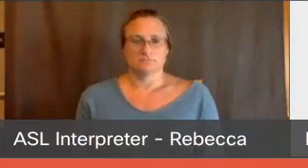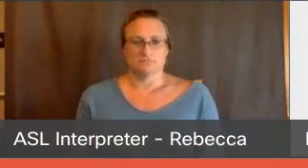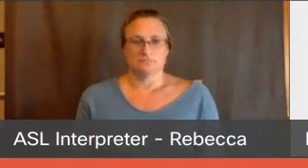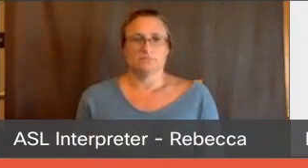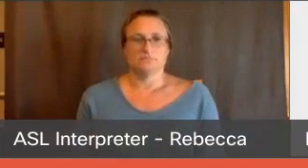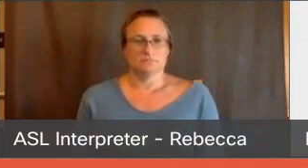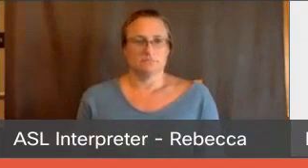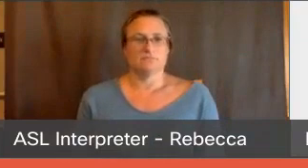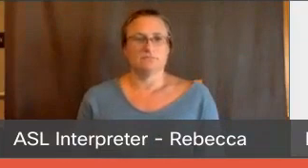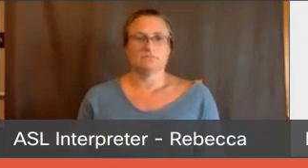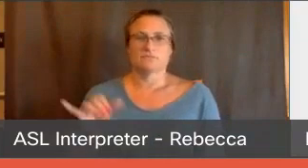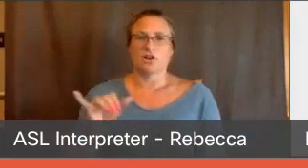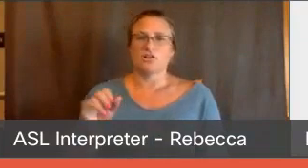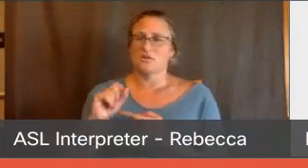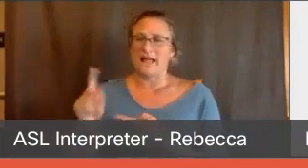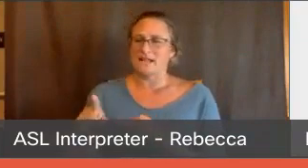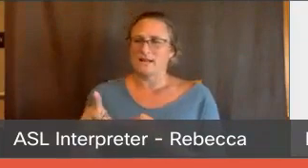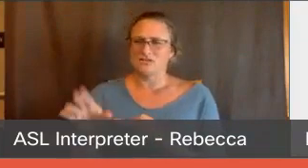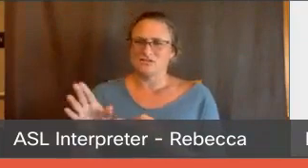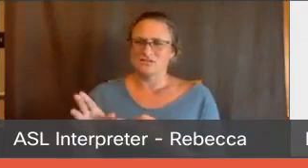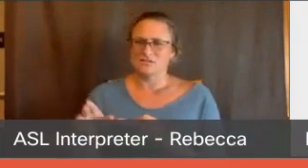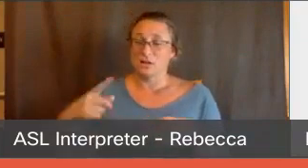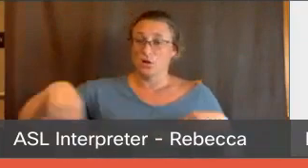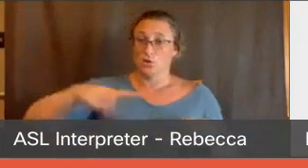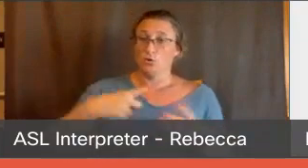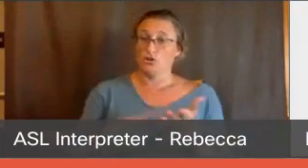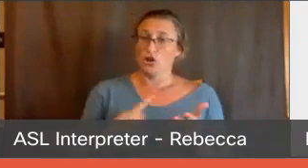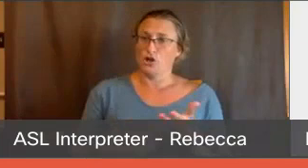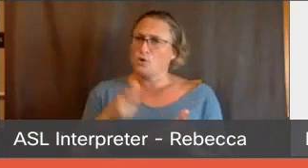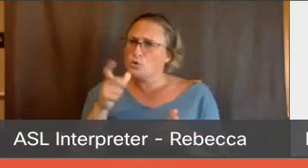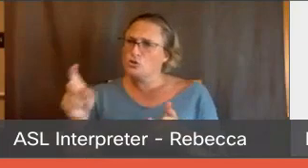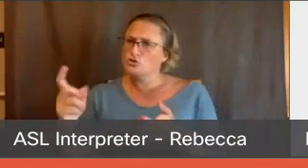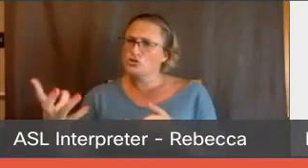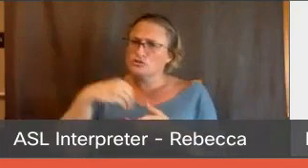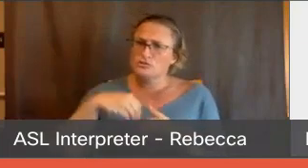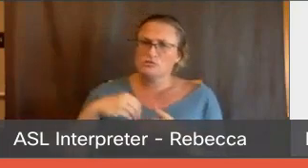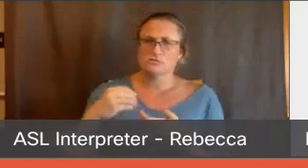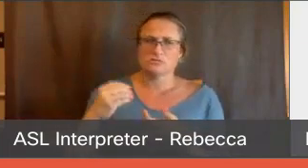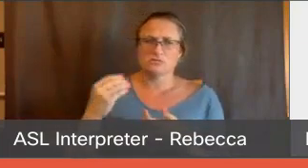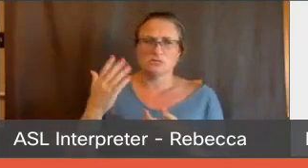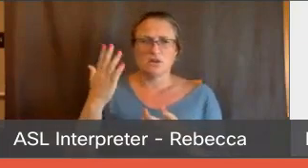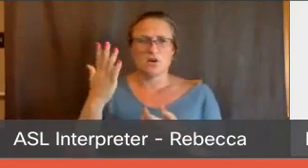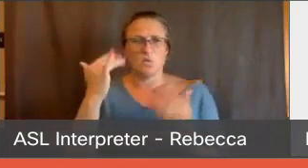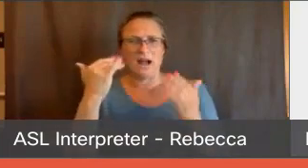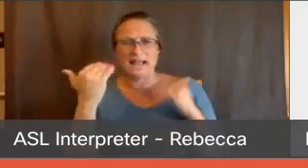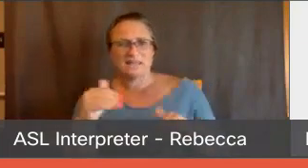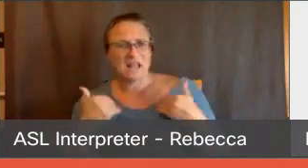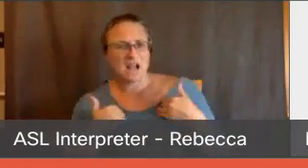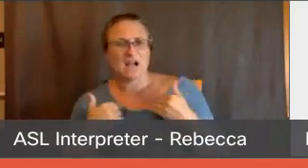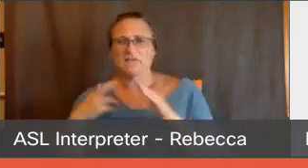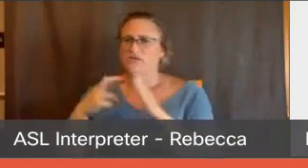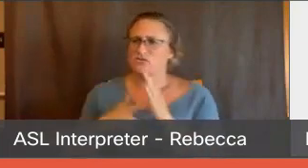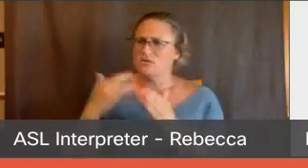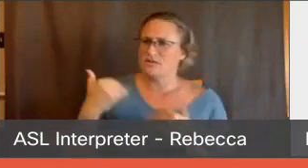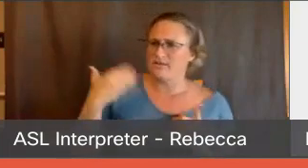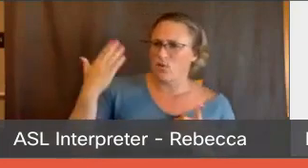And to ask basic questions, right? Ask who's missing from this discussion. Why do we have these limitations? Why do we have these rules? How can we change or bring